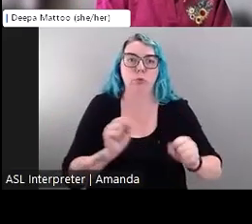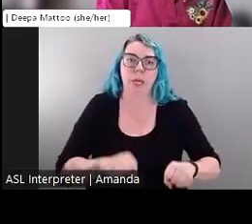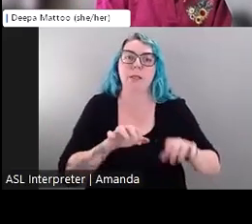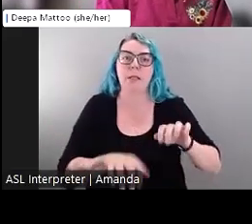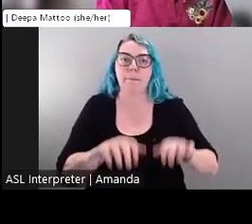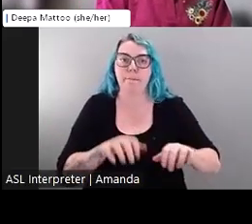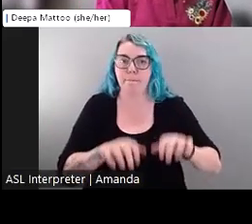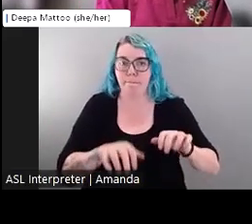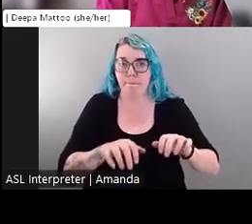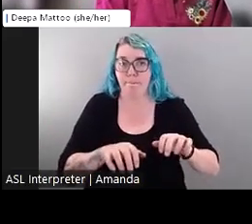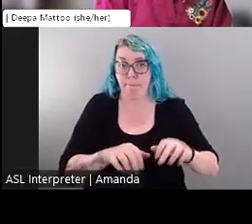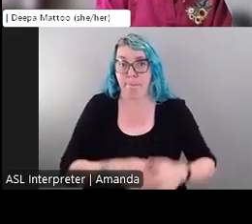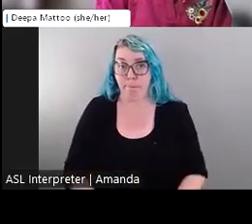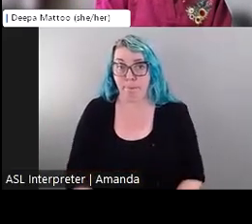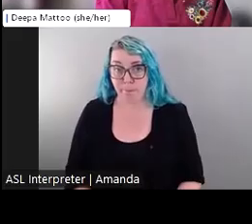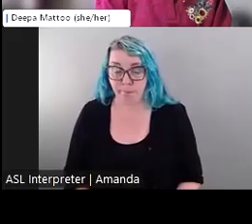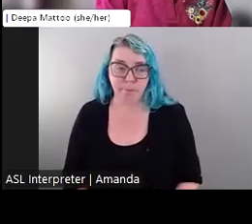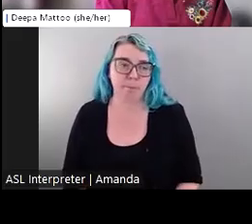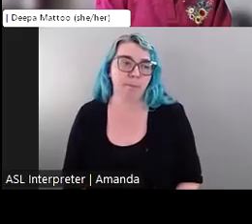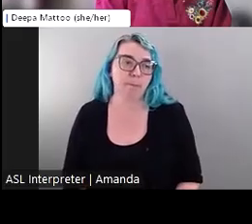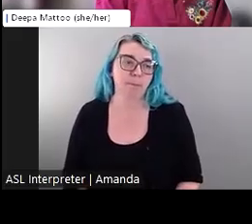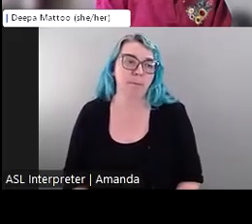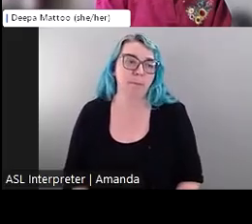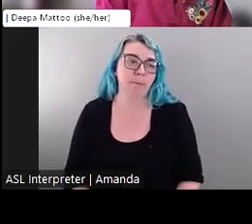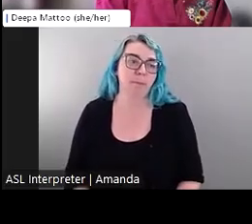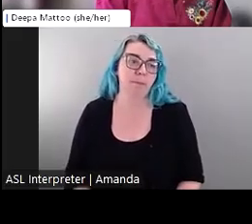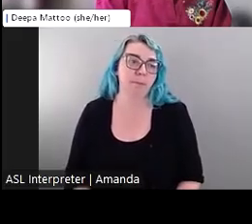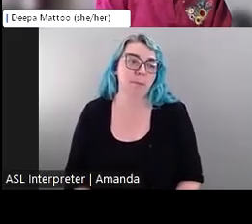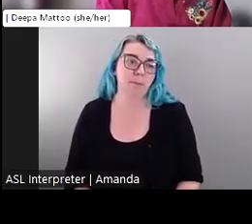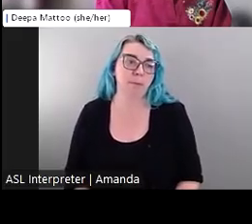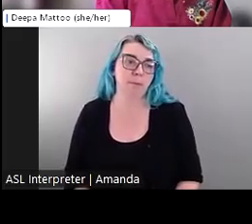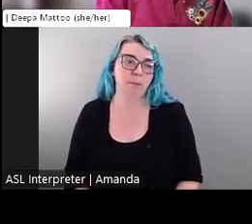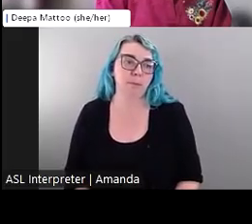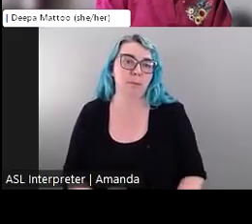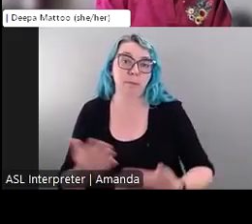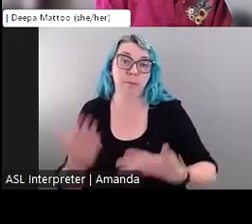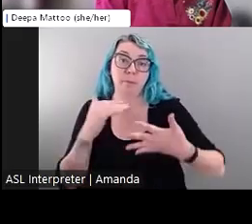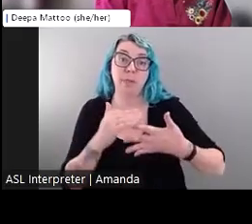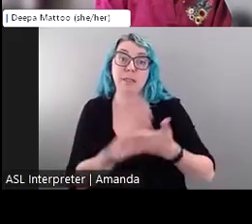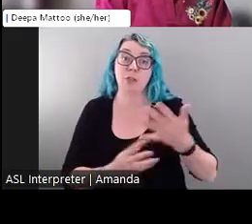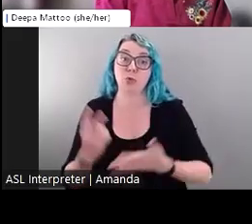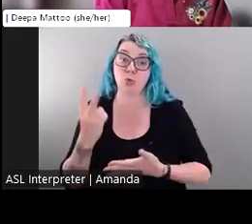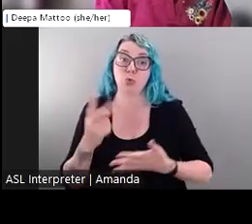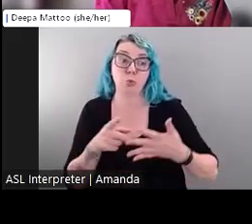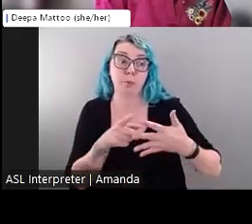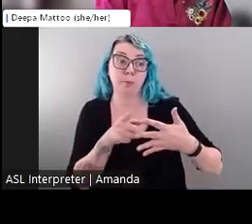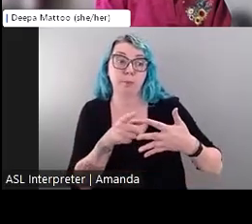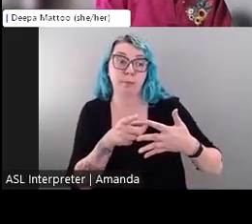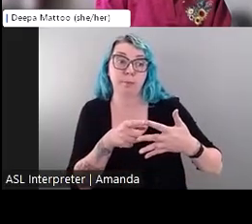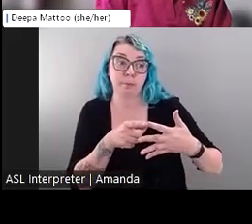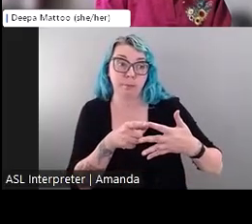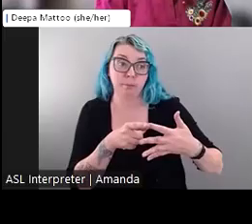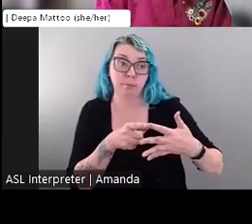minute. So I'll quickly collapse that section. I'll move on to section 2. So section 2